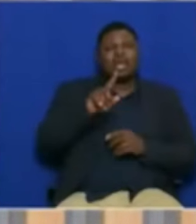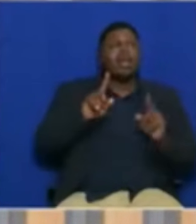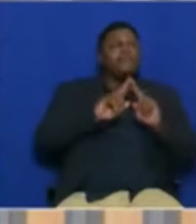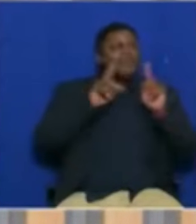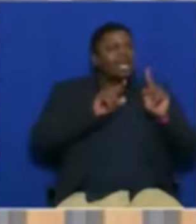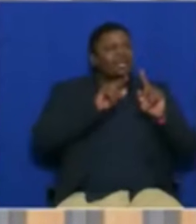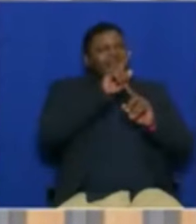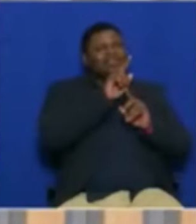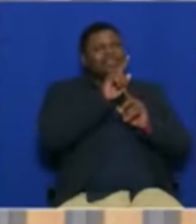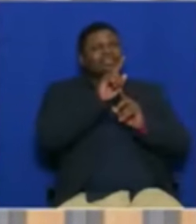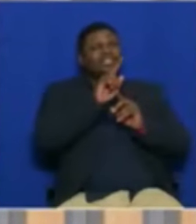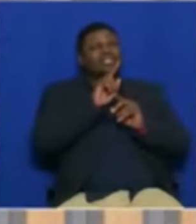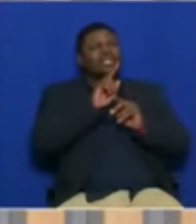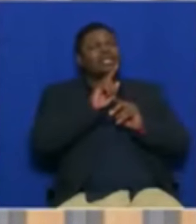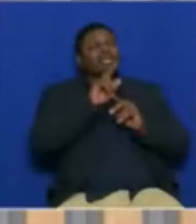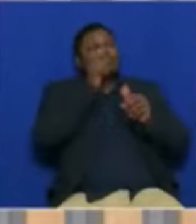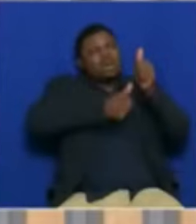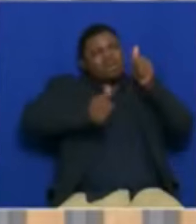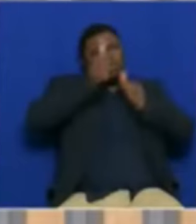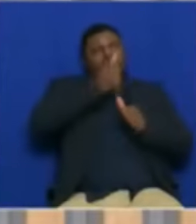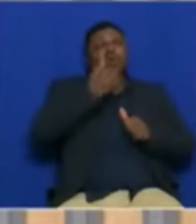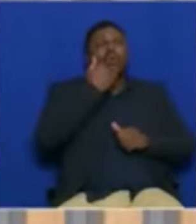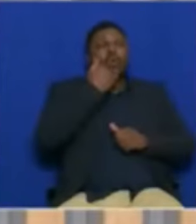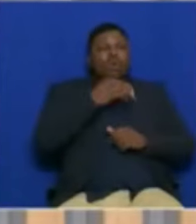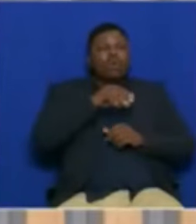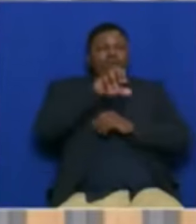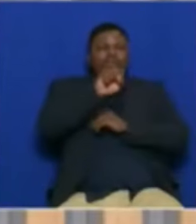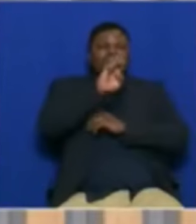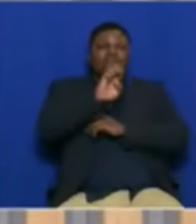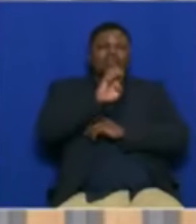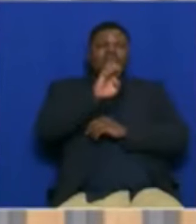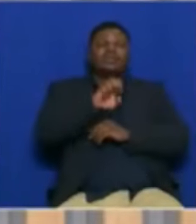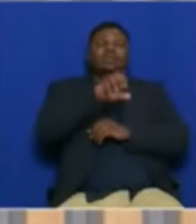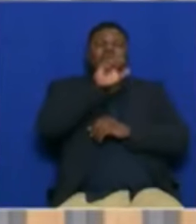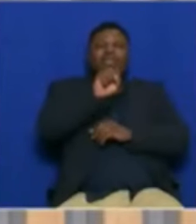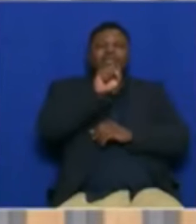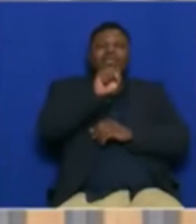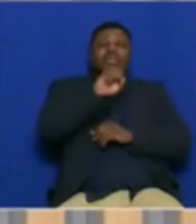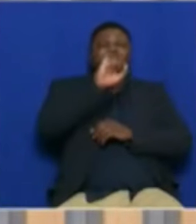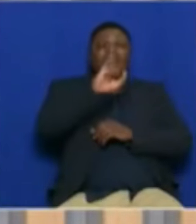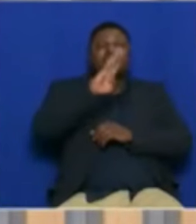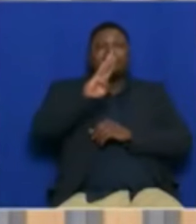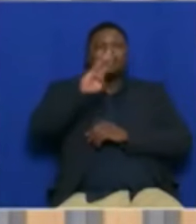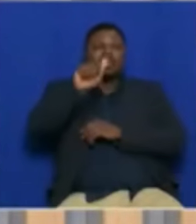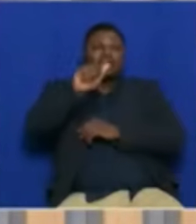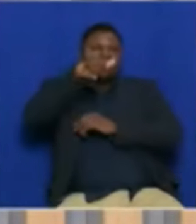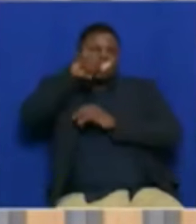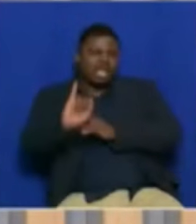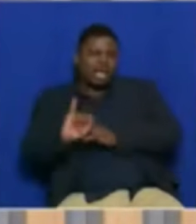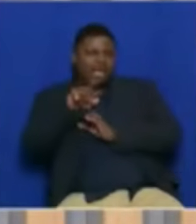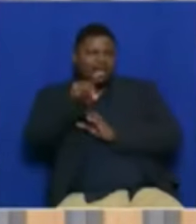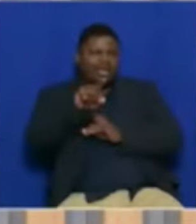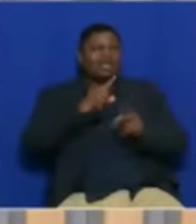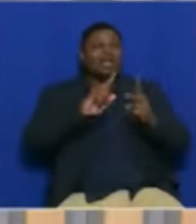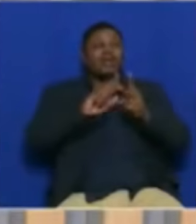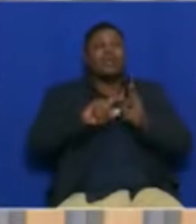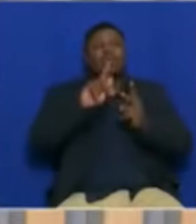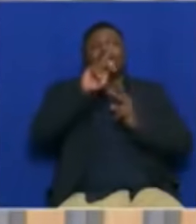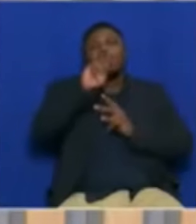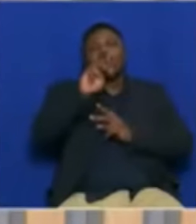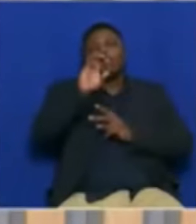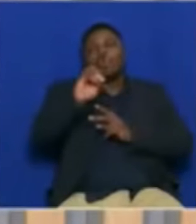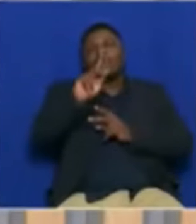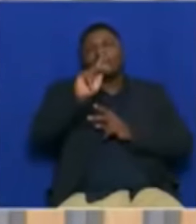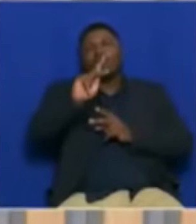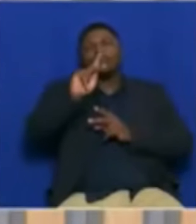it? If they are happy with it and they approve it, what business is it of IDEC to say we would have preferred Khan there and